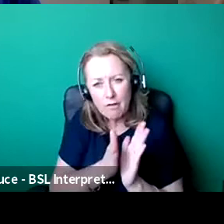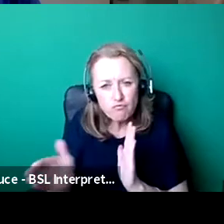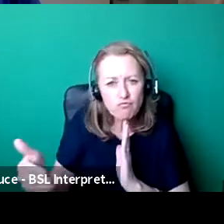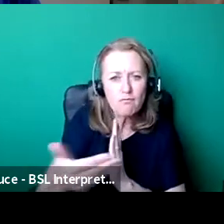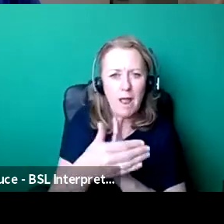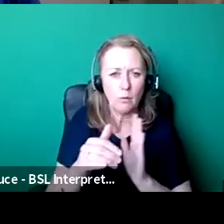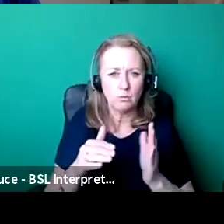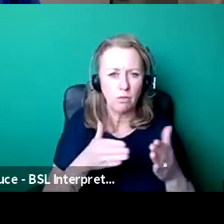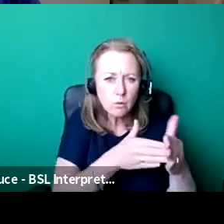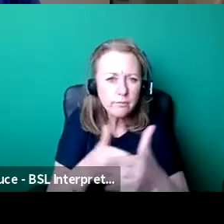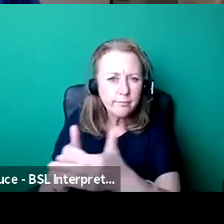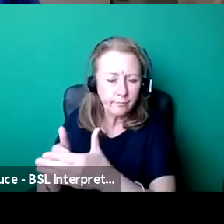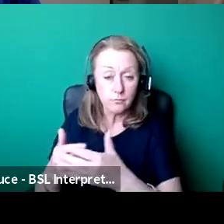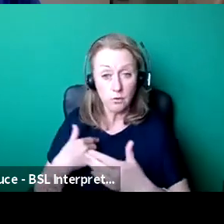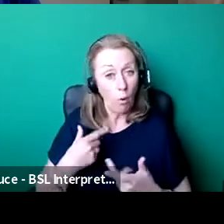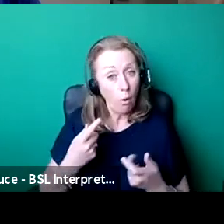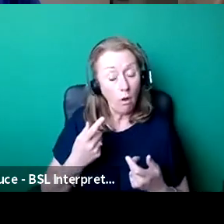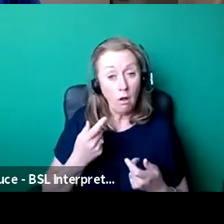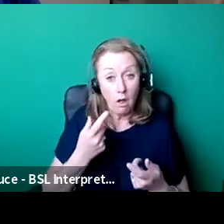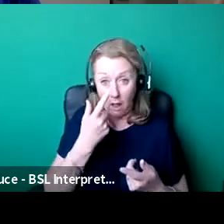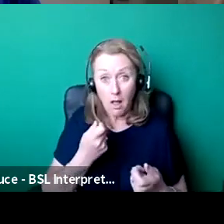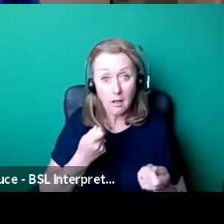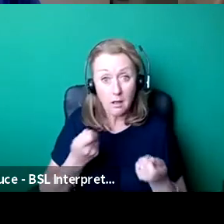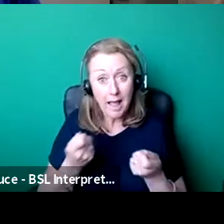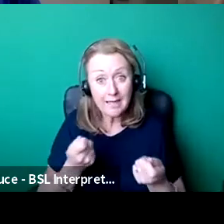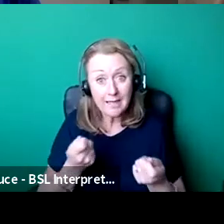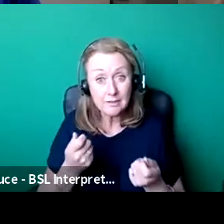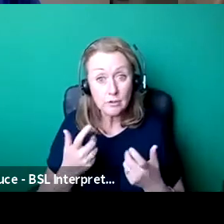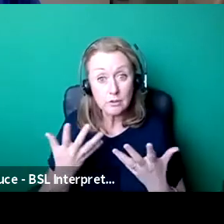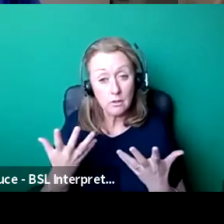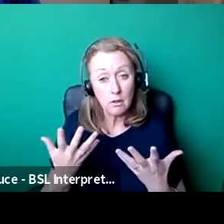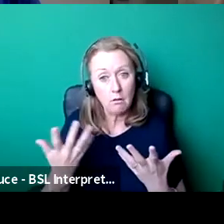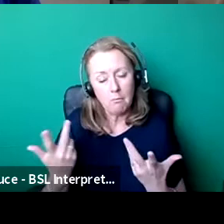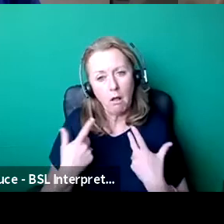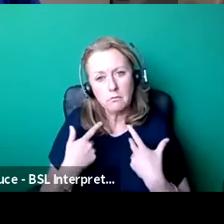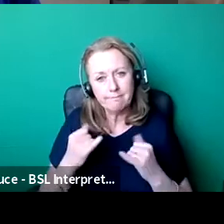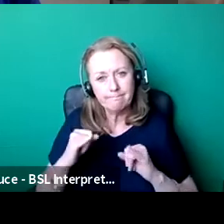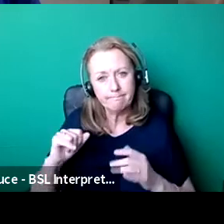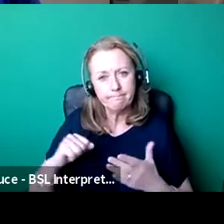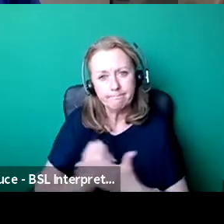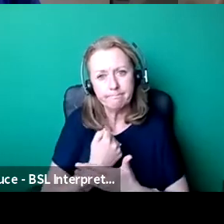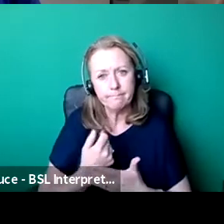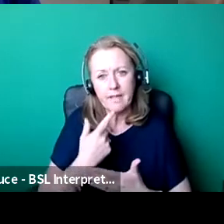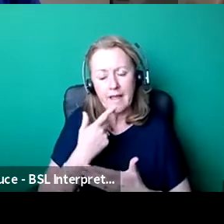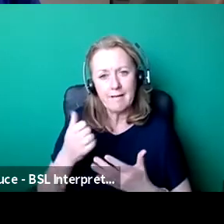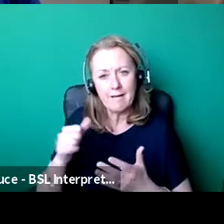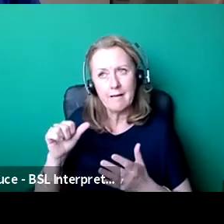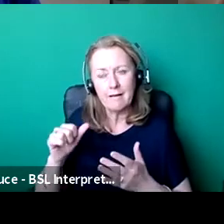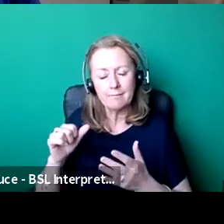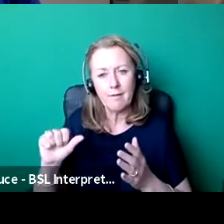I managed to do that at a great, unfortunately, personal loss, which is leaving the country